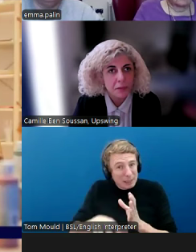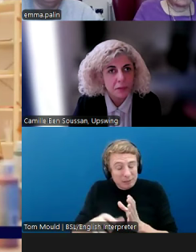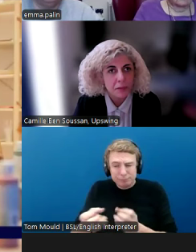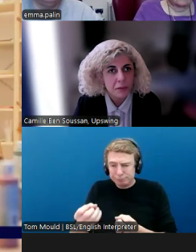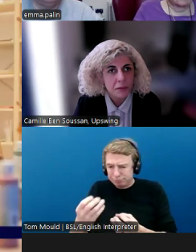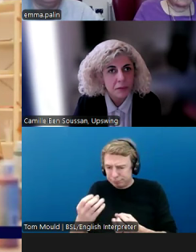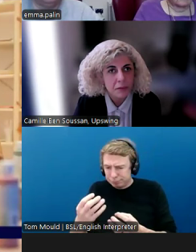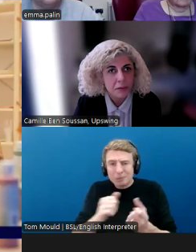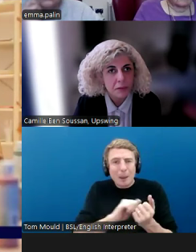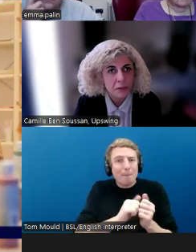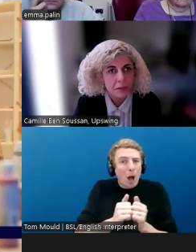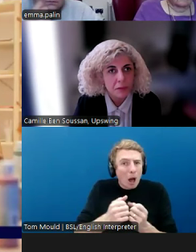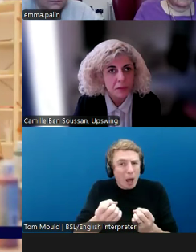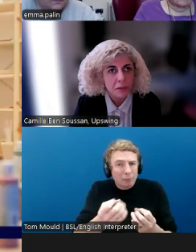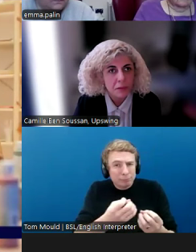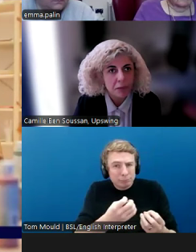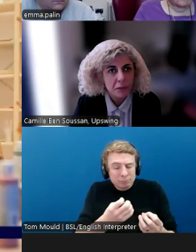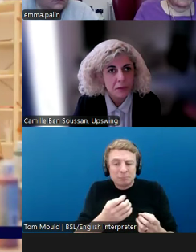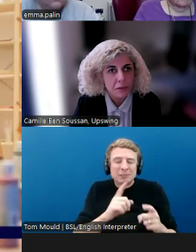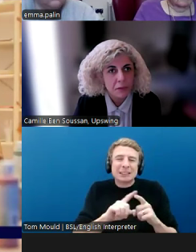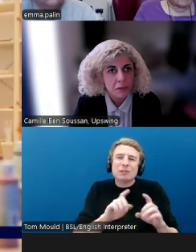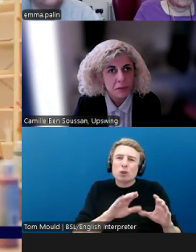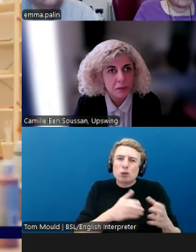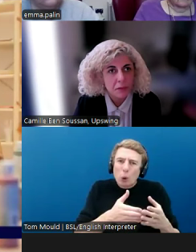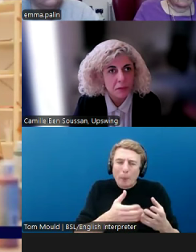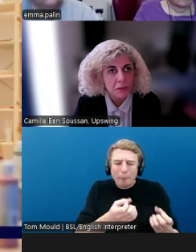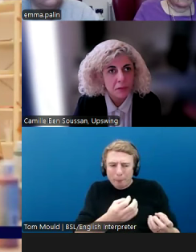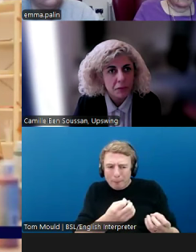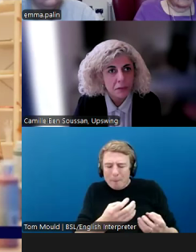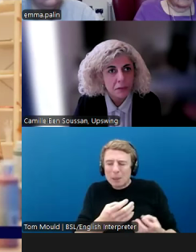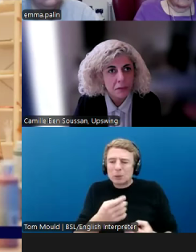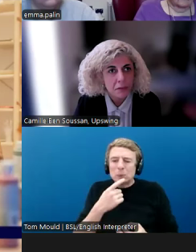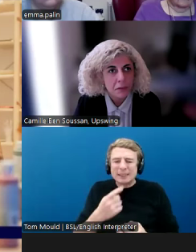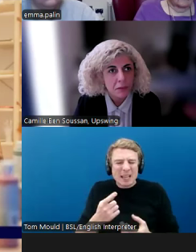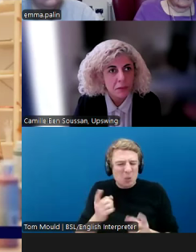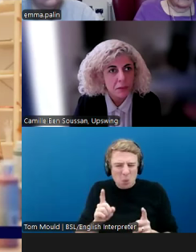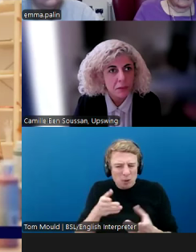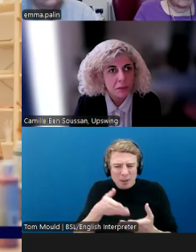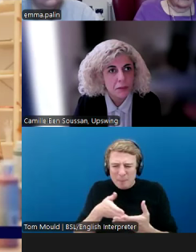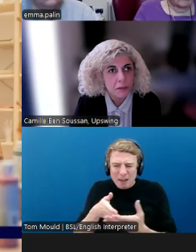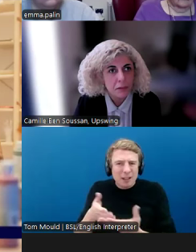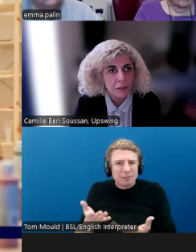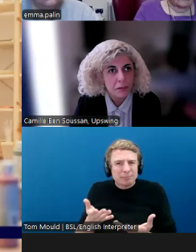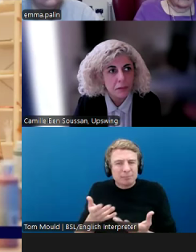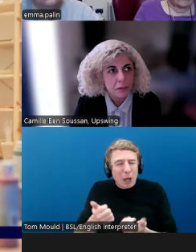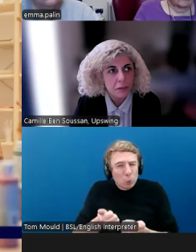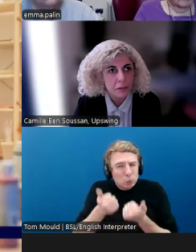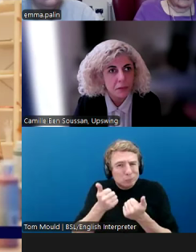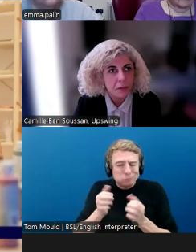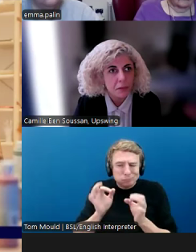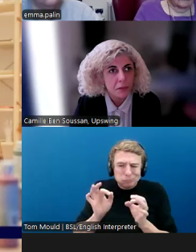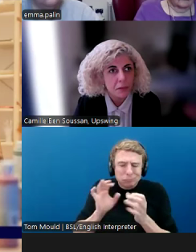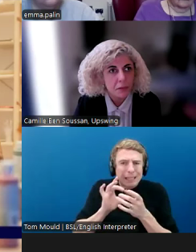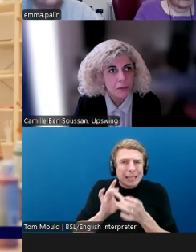and understand what gets in the way when it comes to meaningful engagement. Now, some of the things that there's